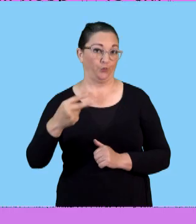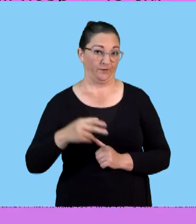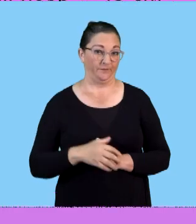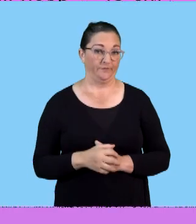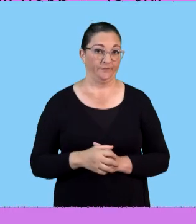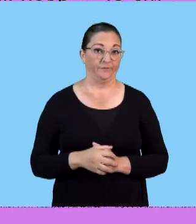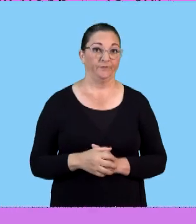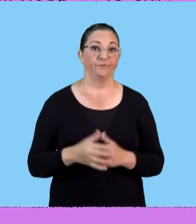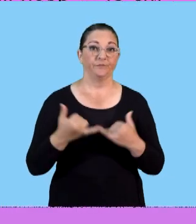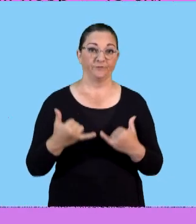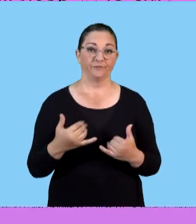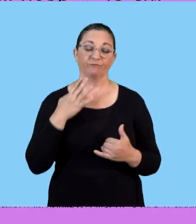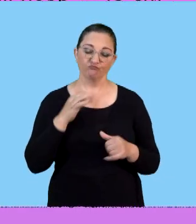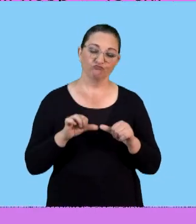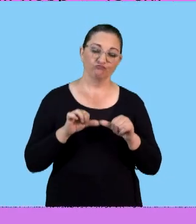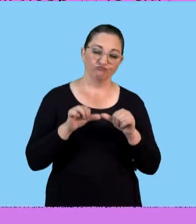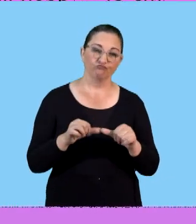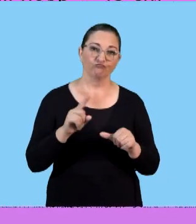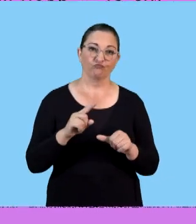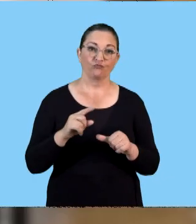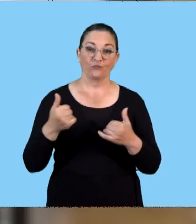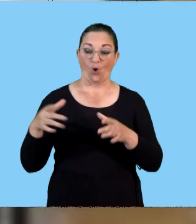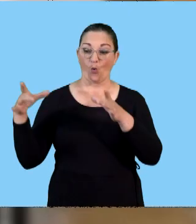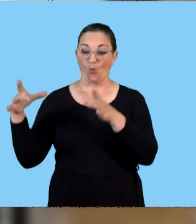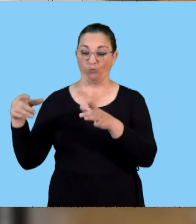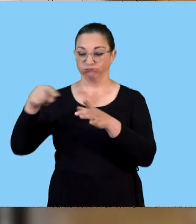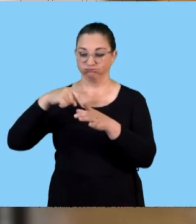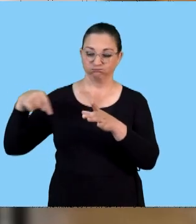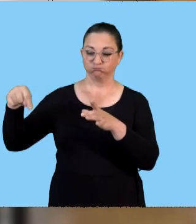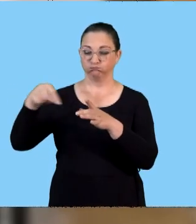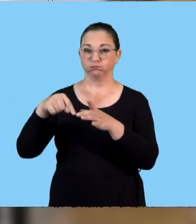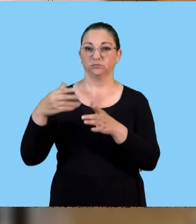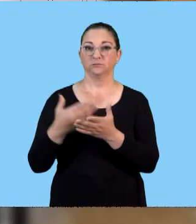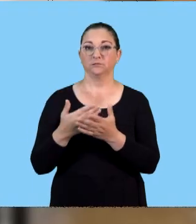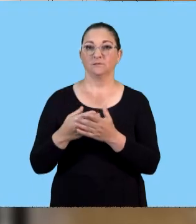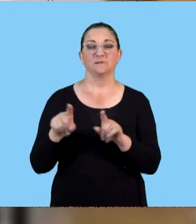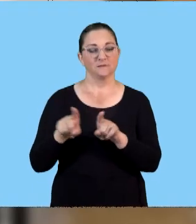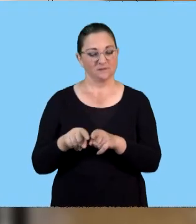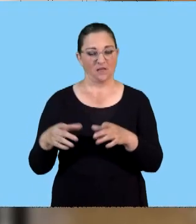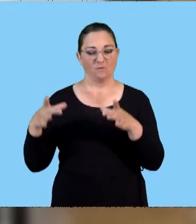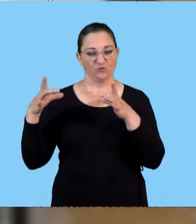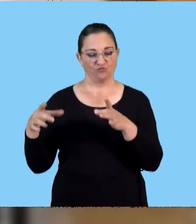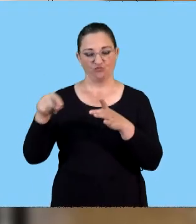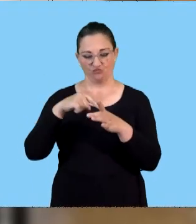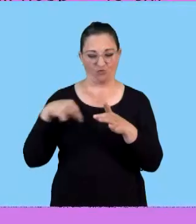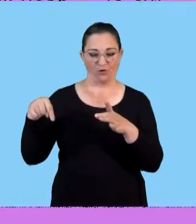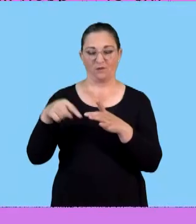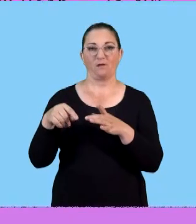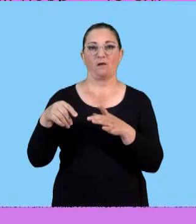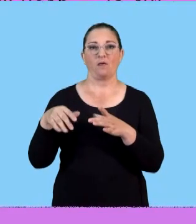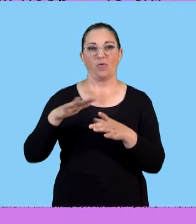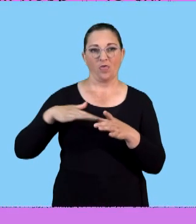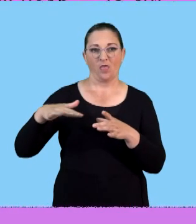483,11392 square centimeters. So now I'll continue by calculating the area of the hoop. Okay, circular object as